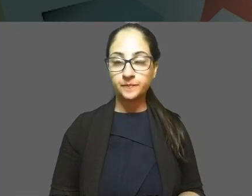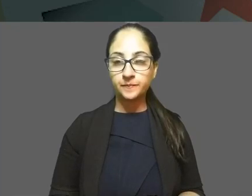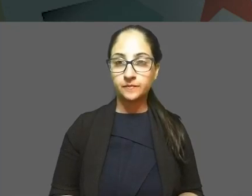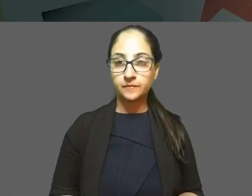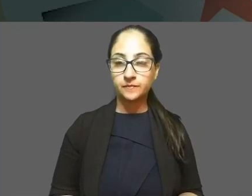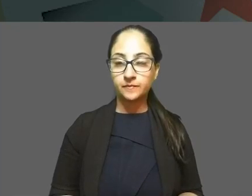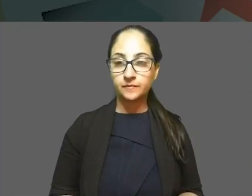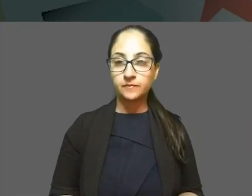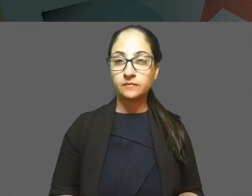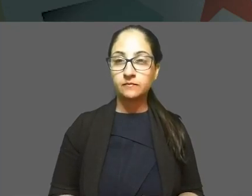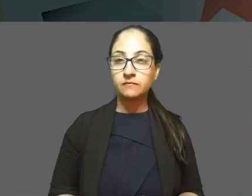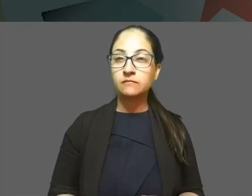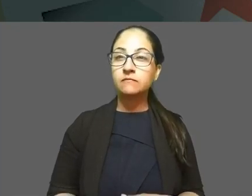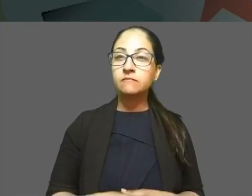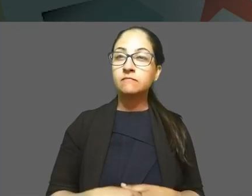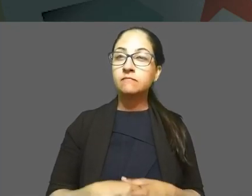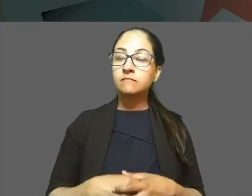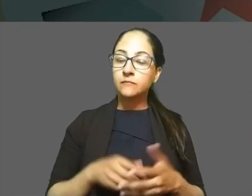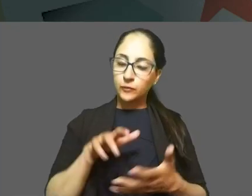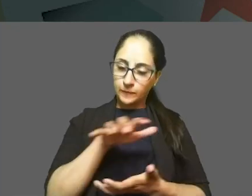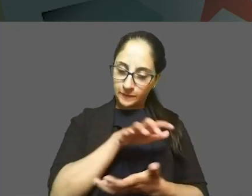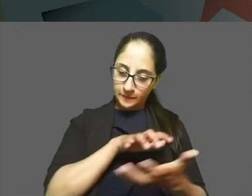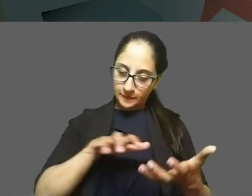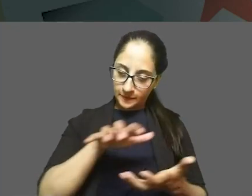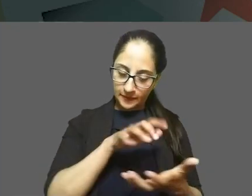is as you're bringing the dough together,